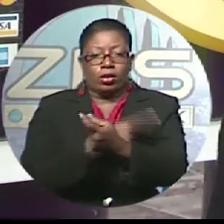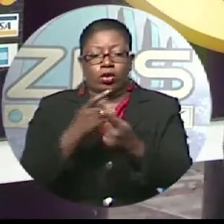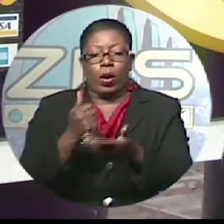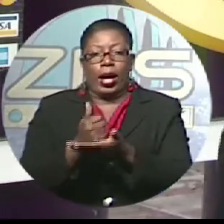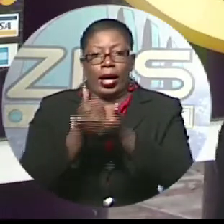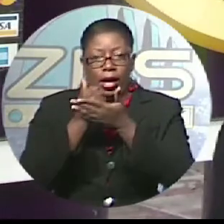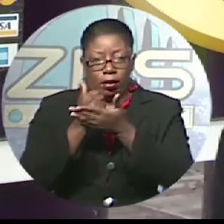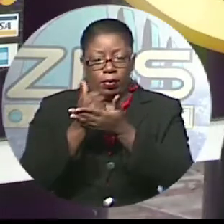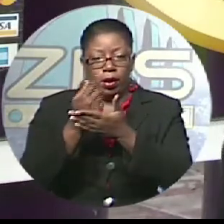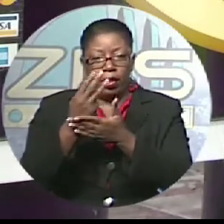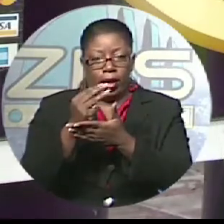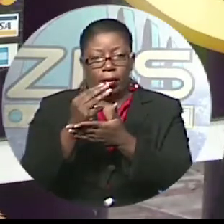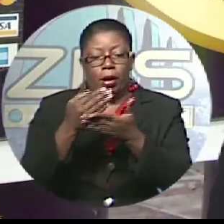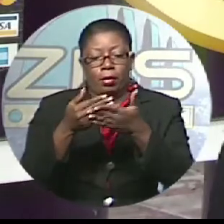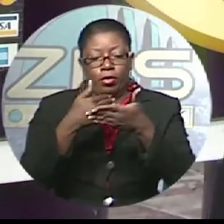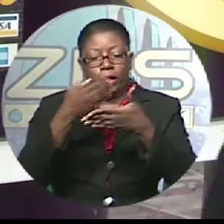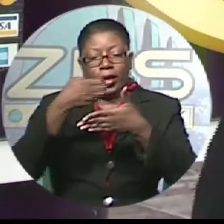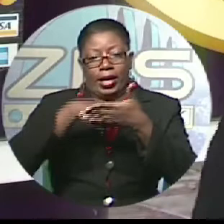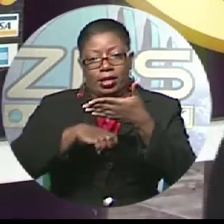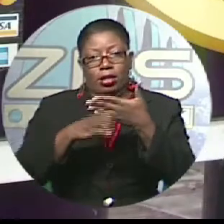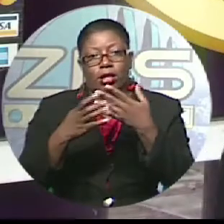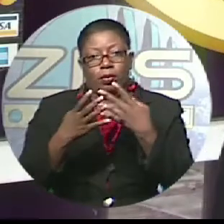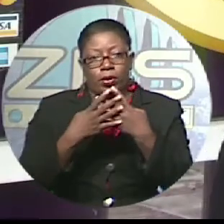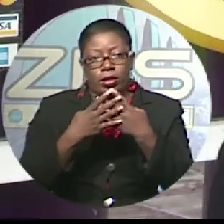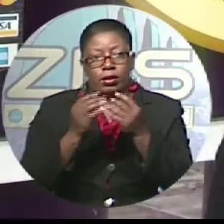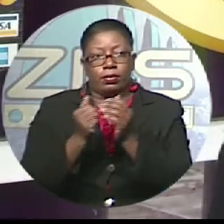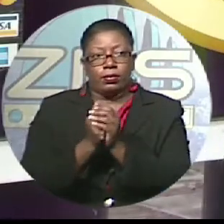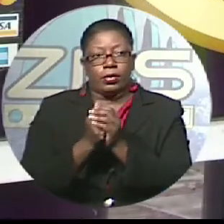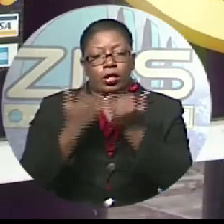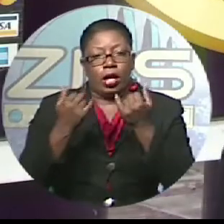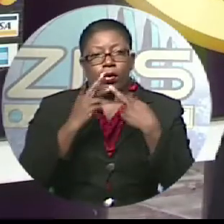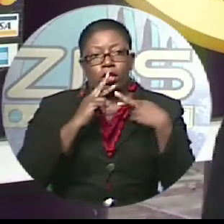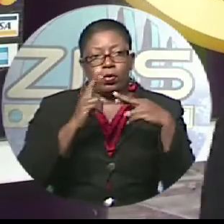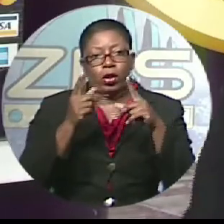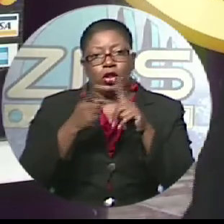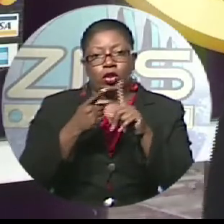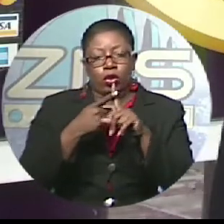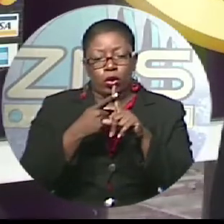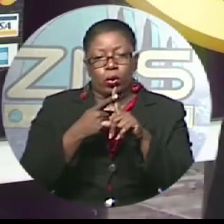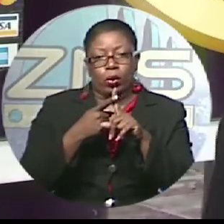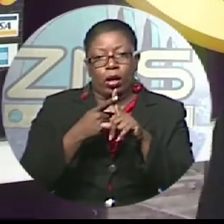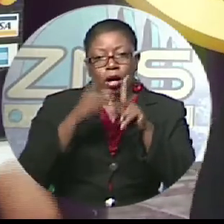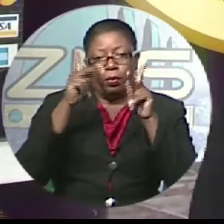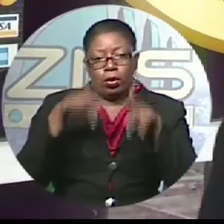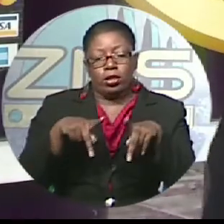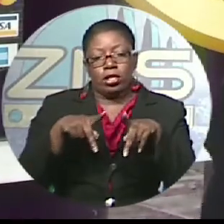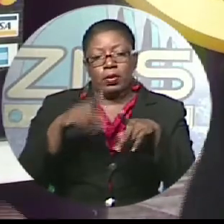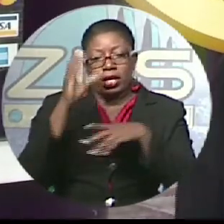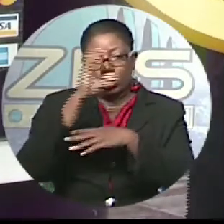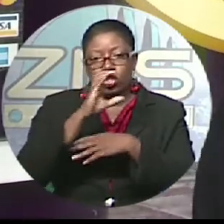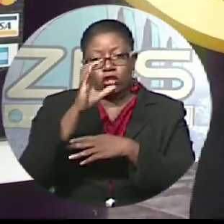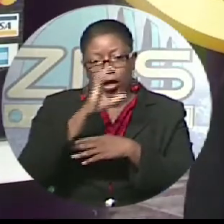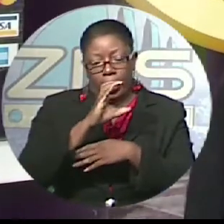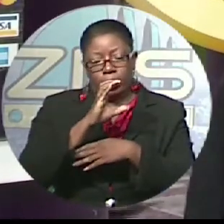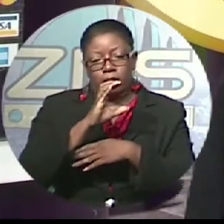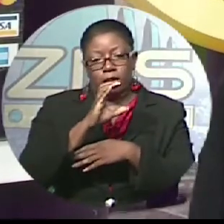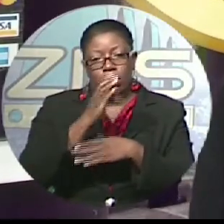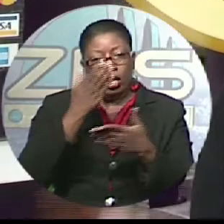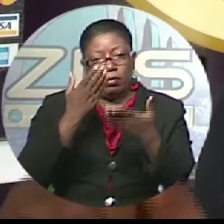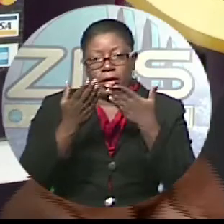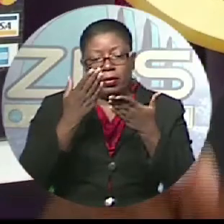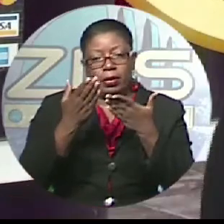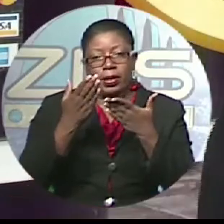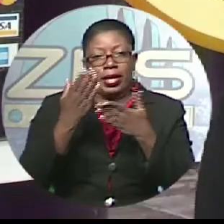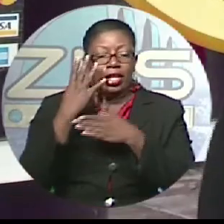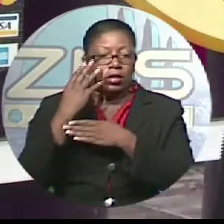to be very vigilant about. And so what they may be responding to is actually people being screened for being exposed to TB,